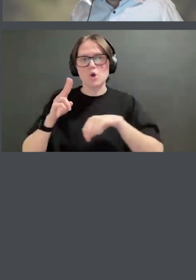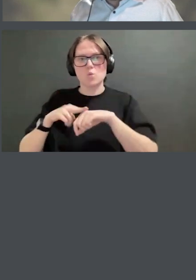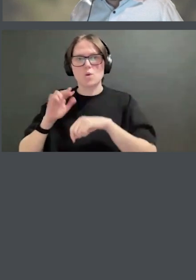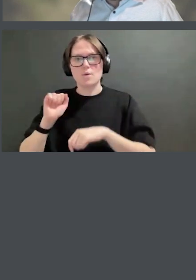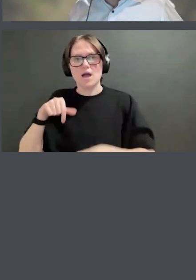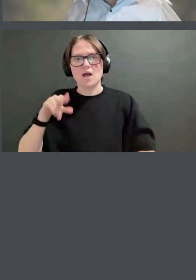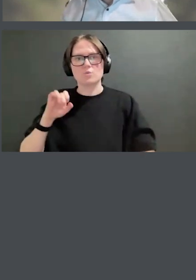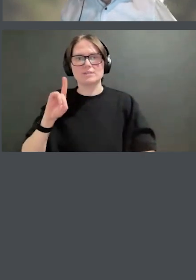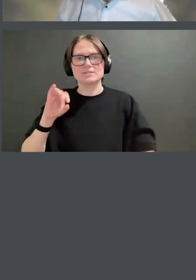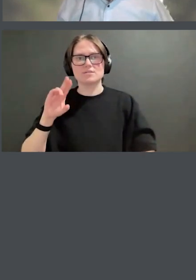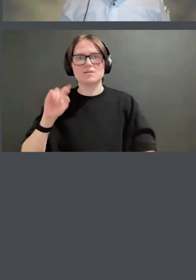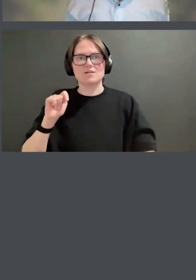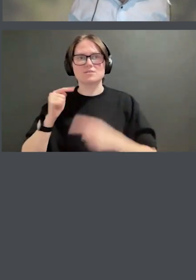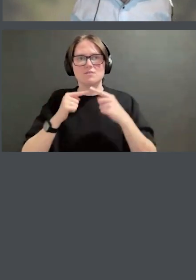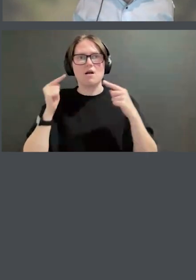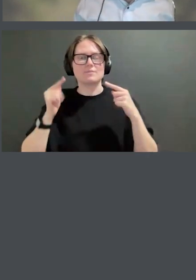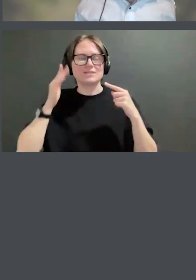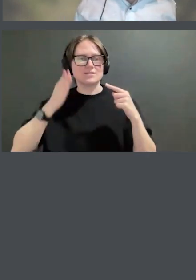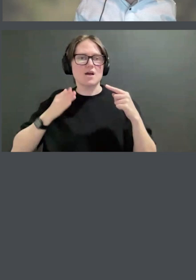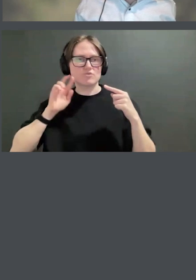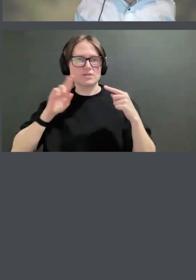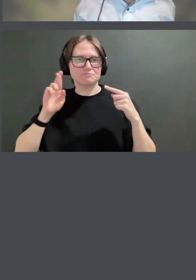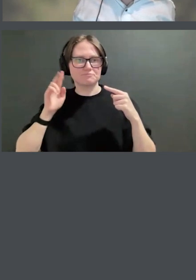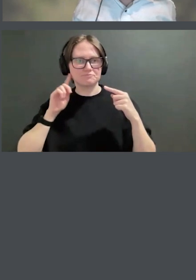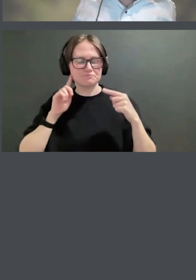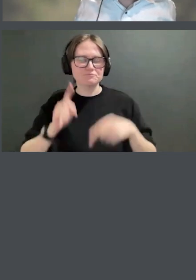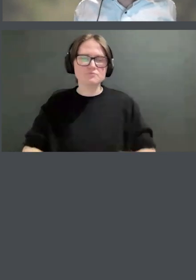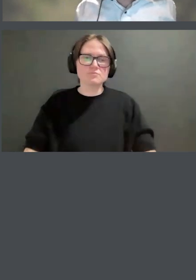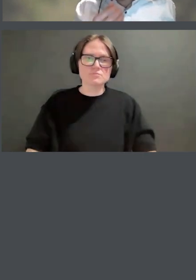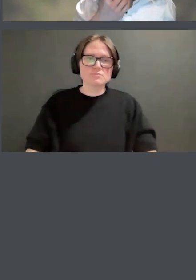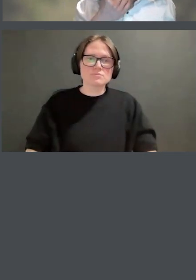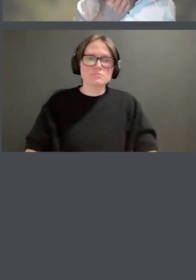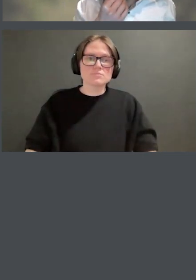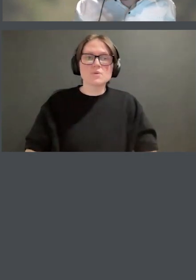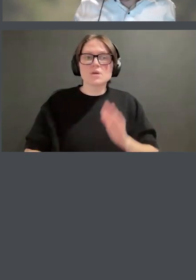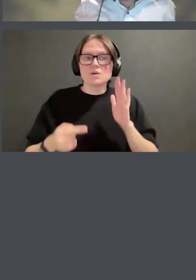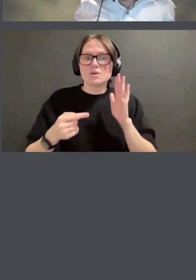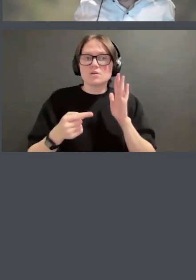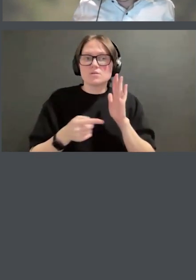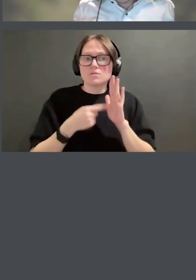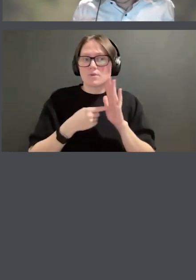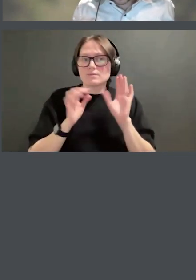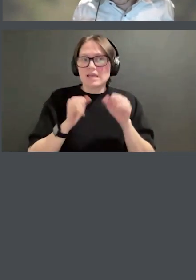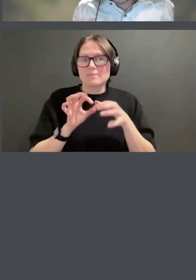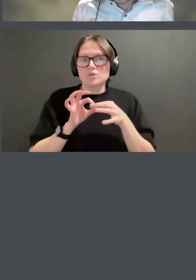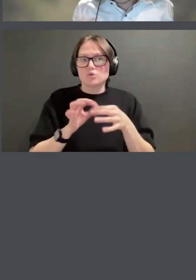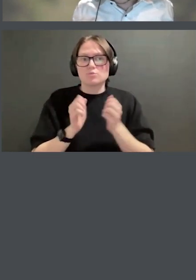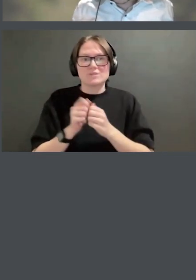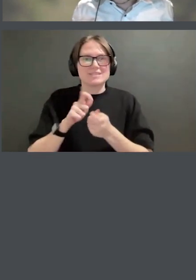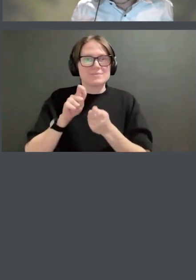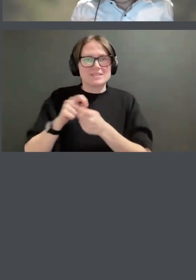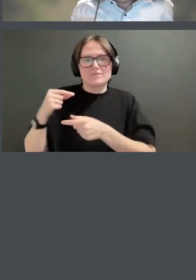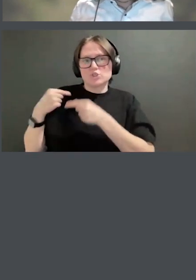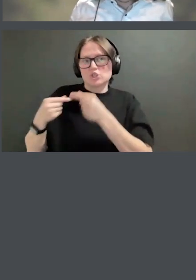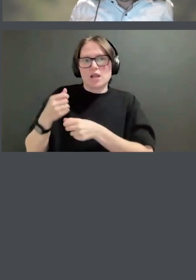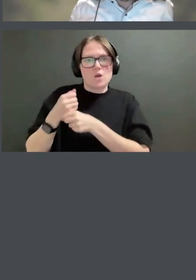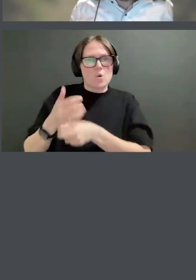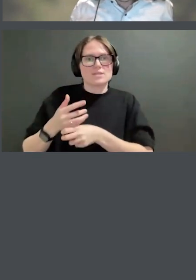the contralateral side. And sometimes this can be associated with specific genetic causes of hearing